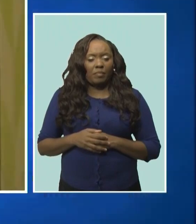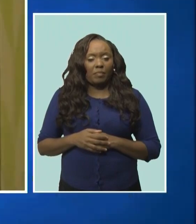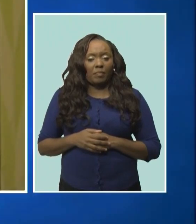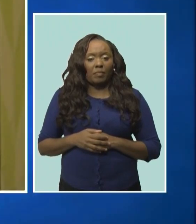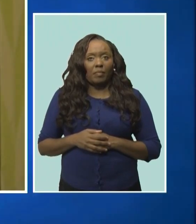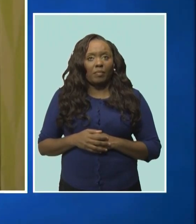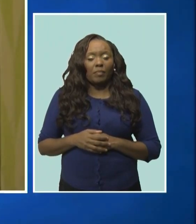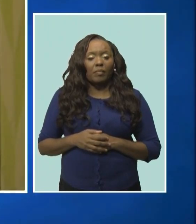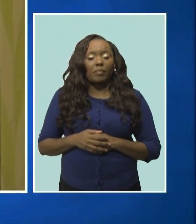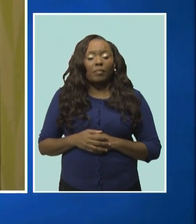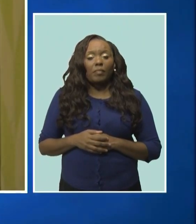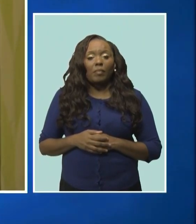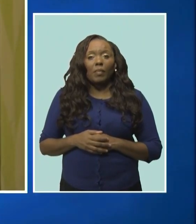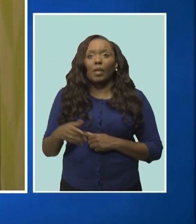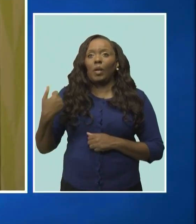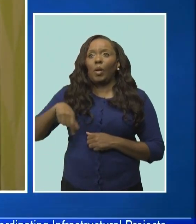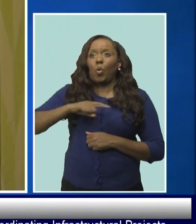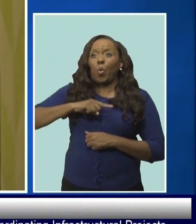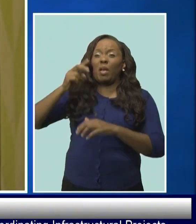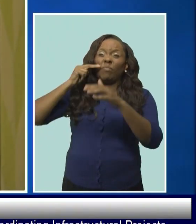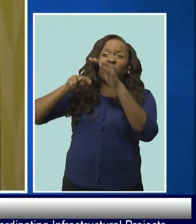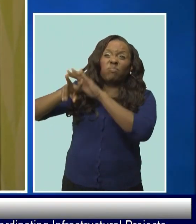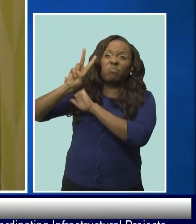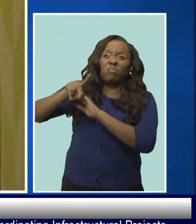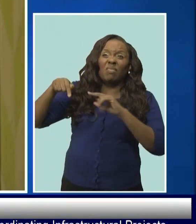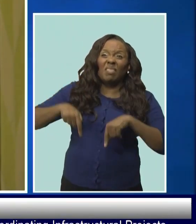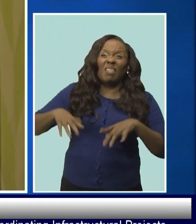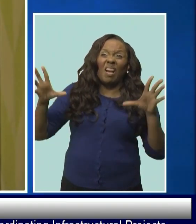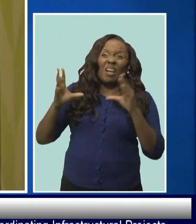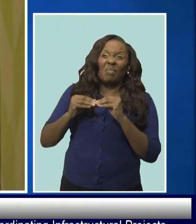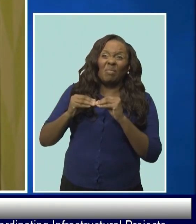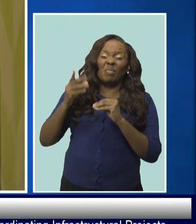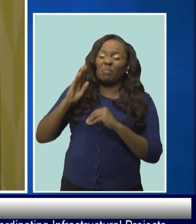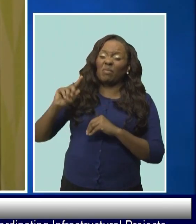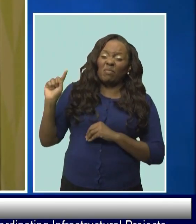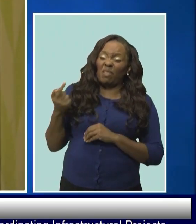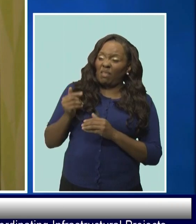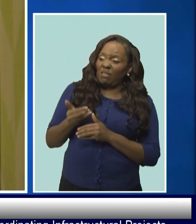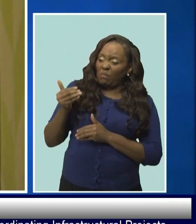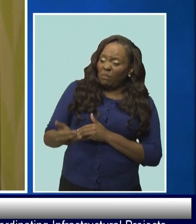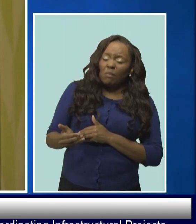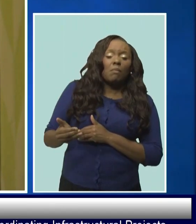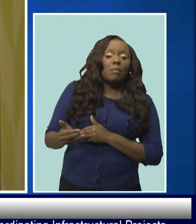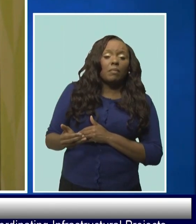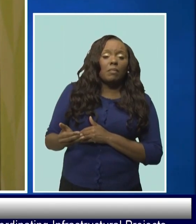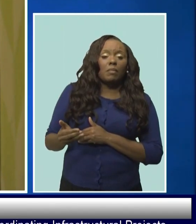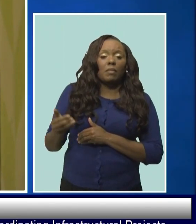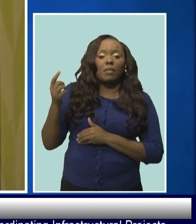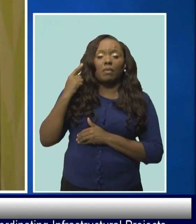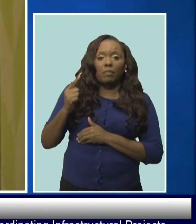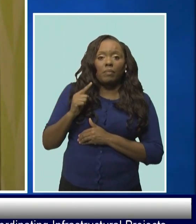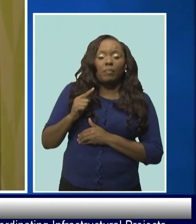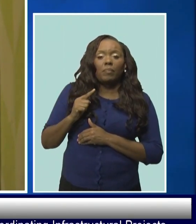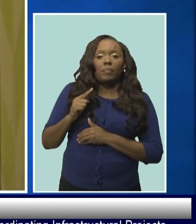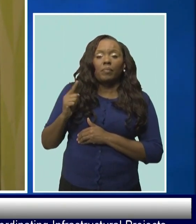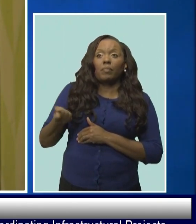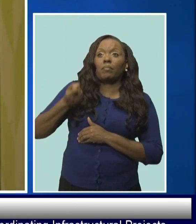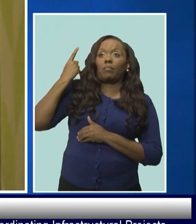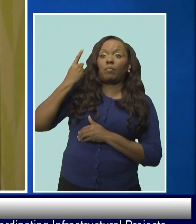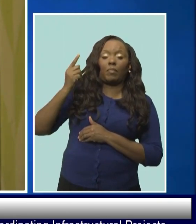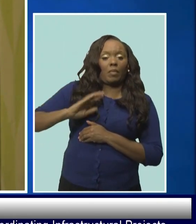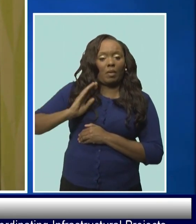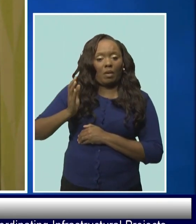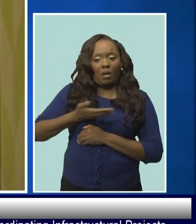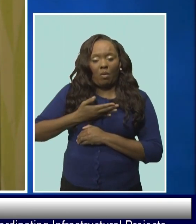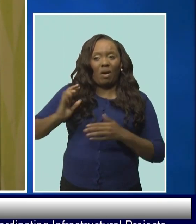is envisioned that this symposium will be the first step towards receiving the views of our